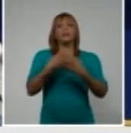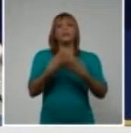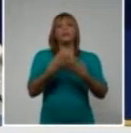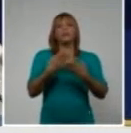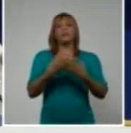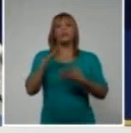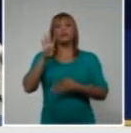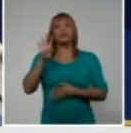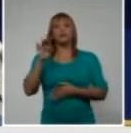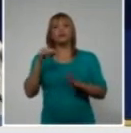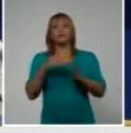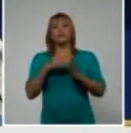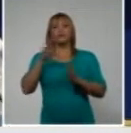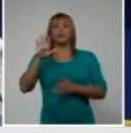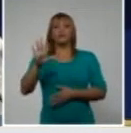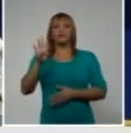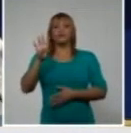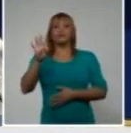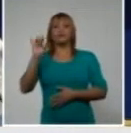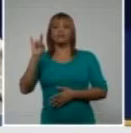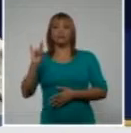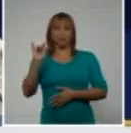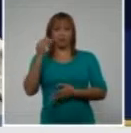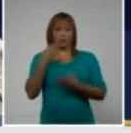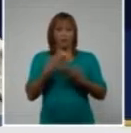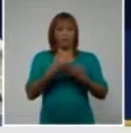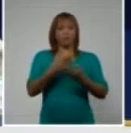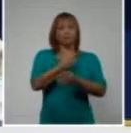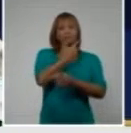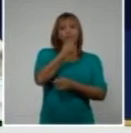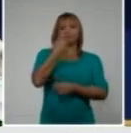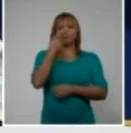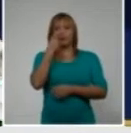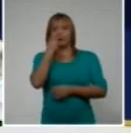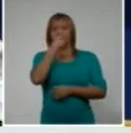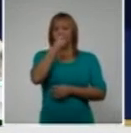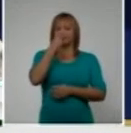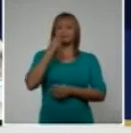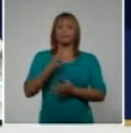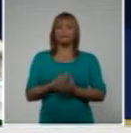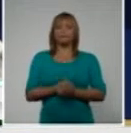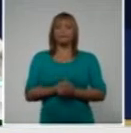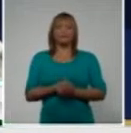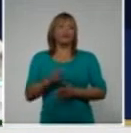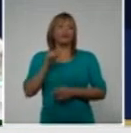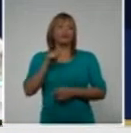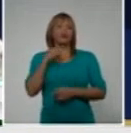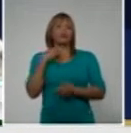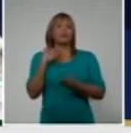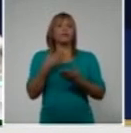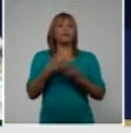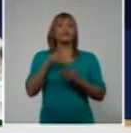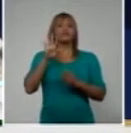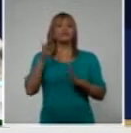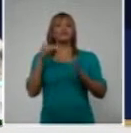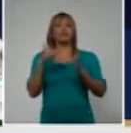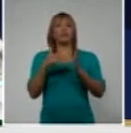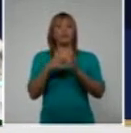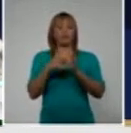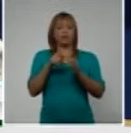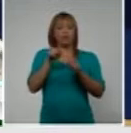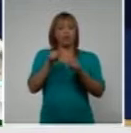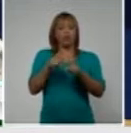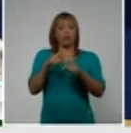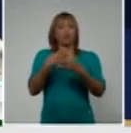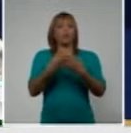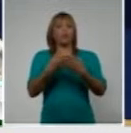4,549 samples were processed at the molecular biology laboratories of our country. However, we should reach 5,000 samples as